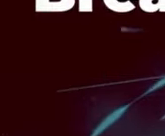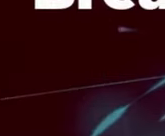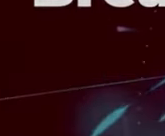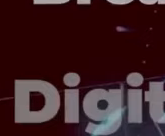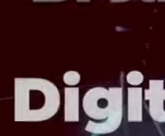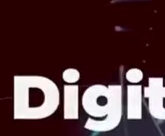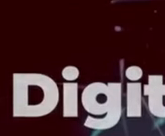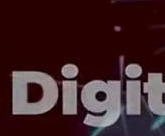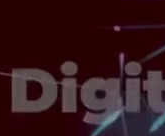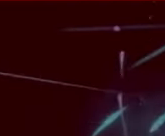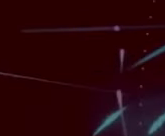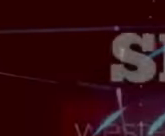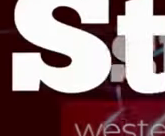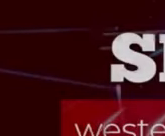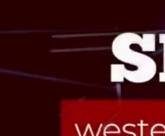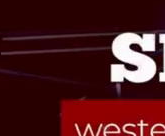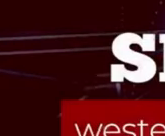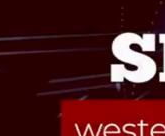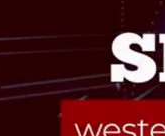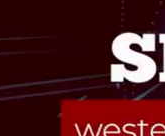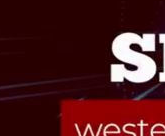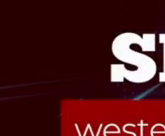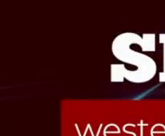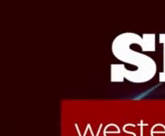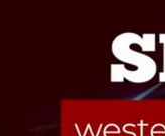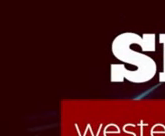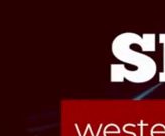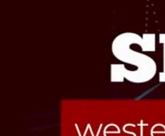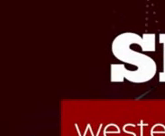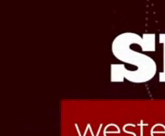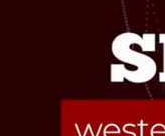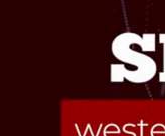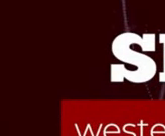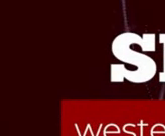a Western Standard member for just $10 a month or $99 a year for unlimited access.